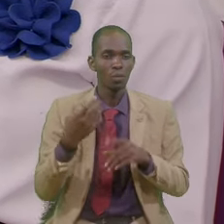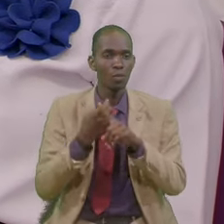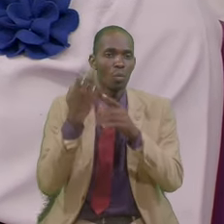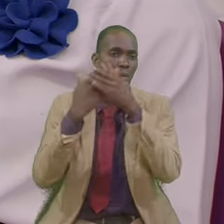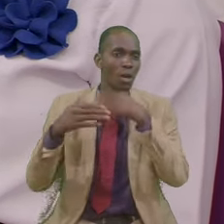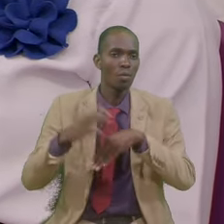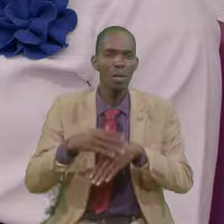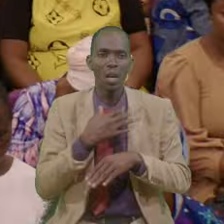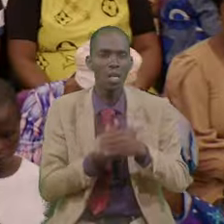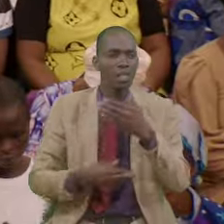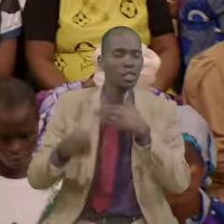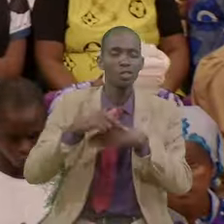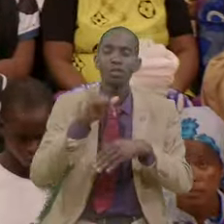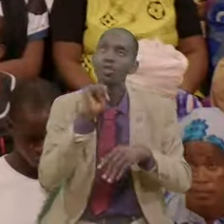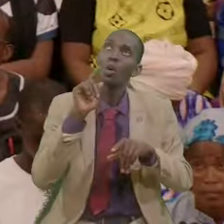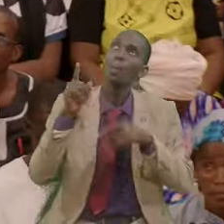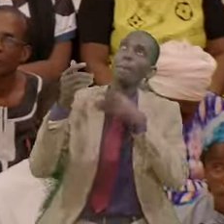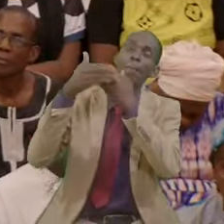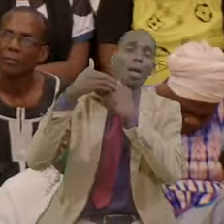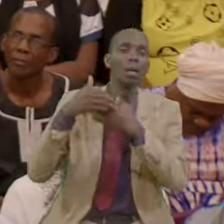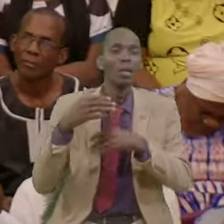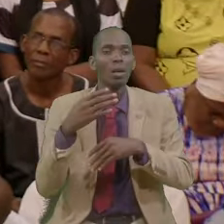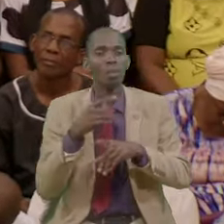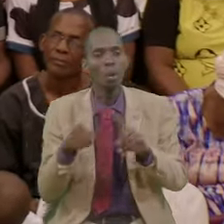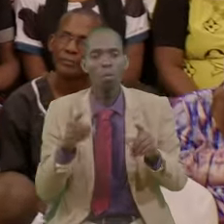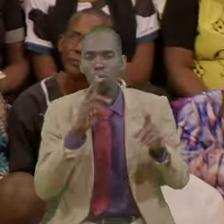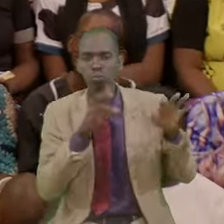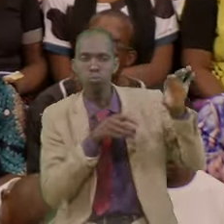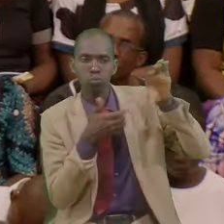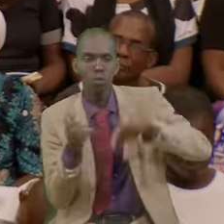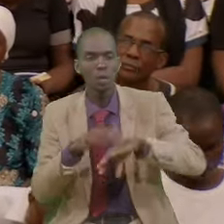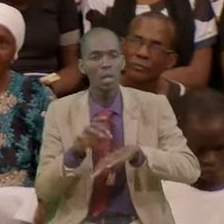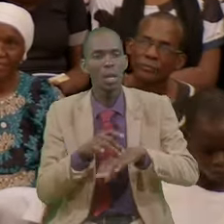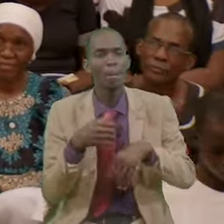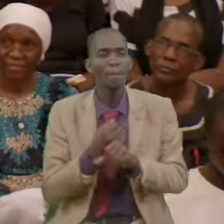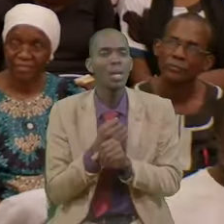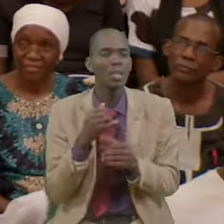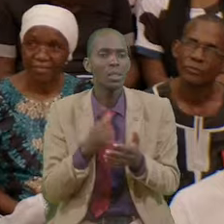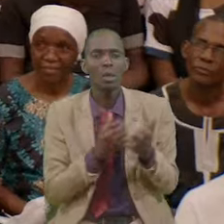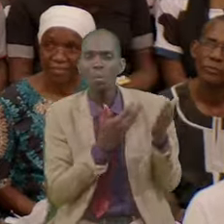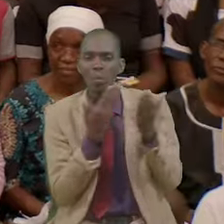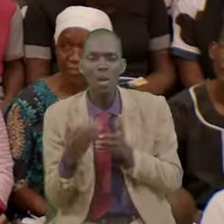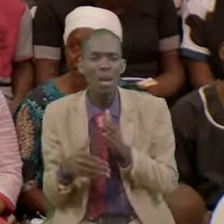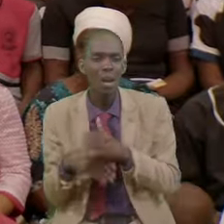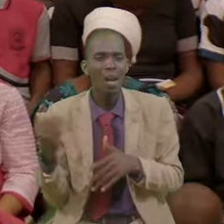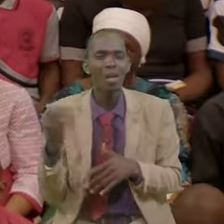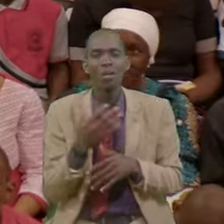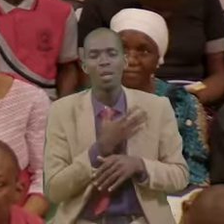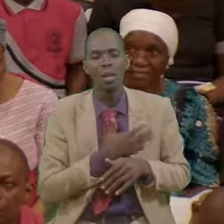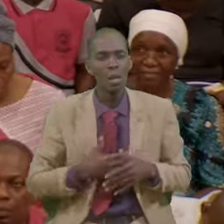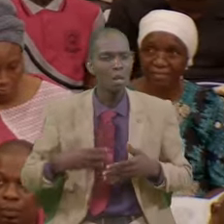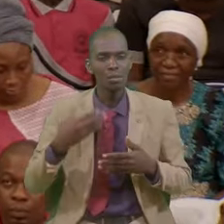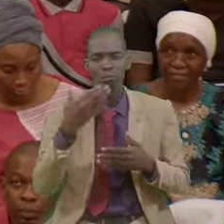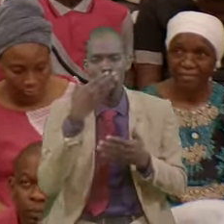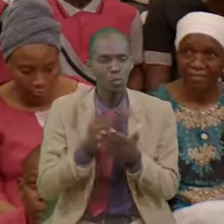but watereth the earth, and maketh it bring forth and bud, that it may give seed to the